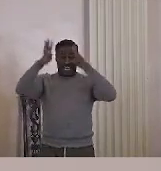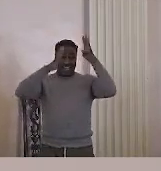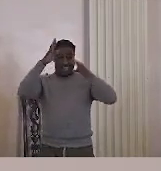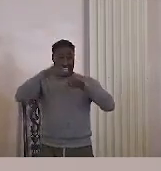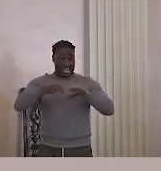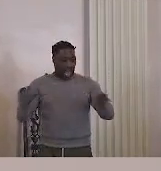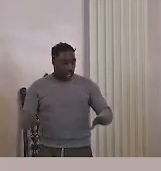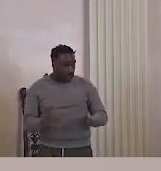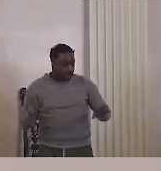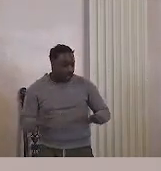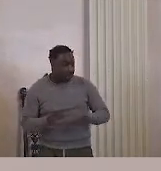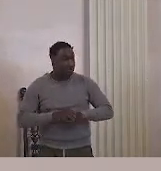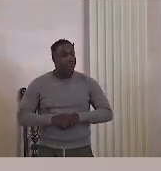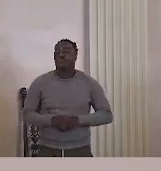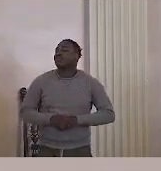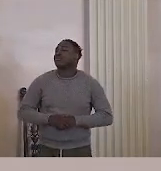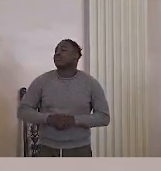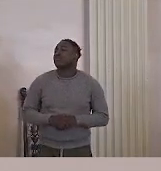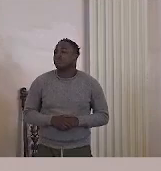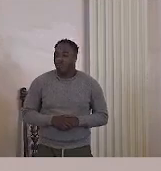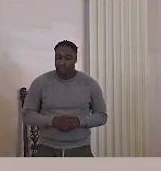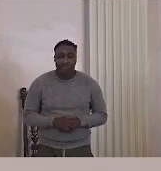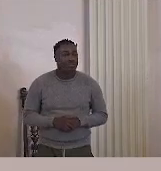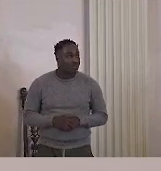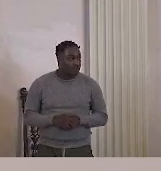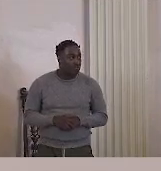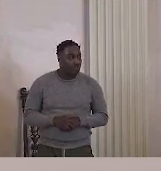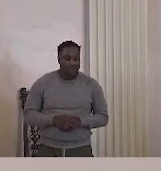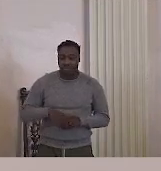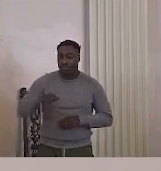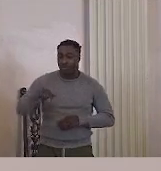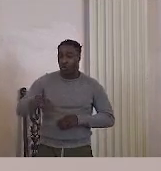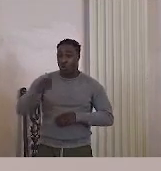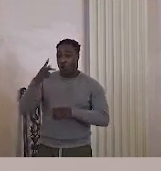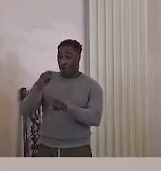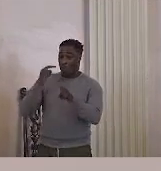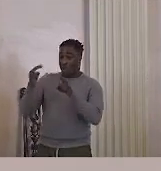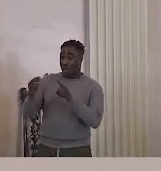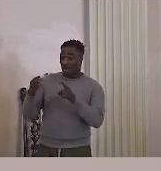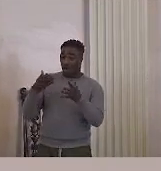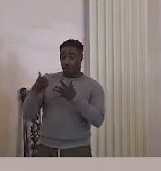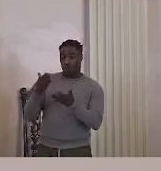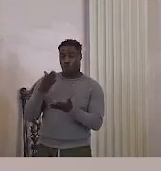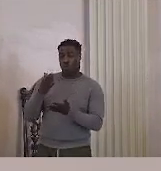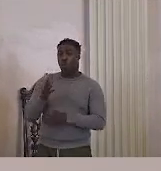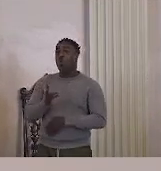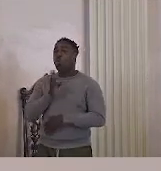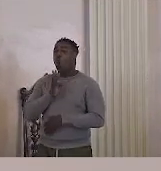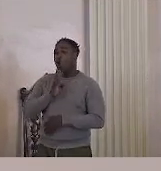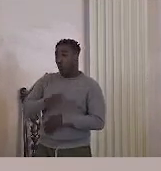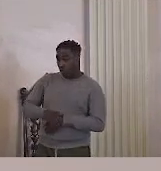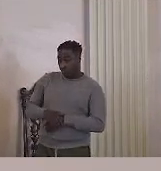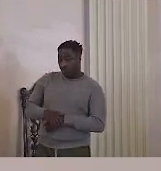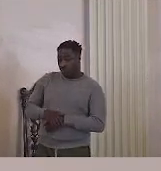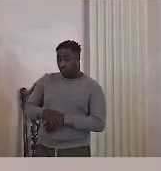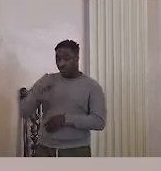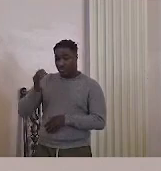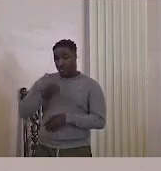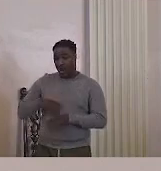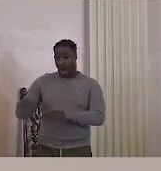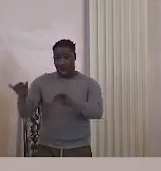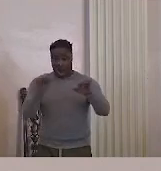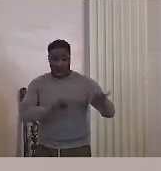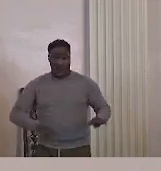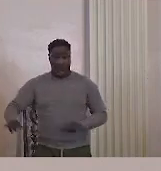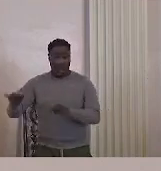action. And one lens is through the central reality of water, our common